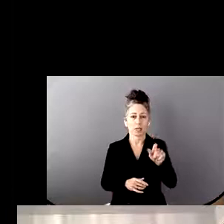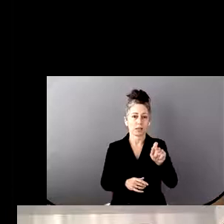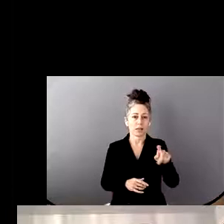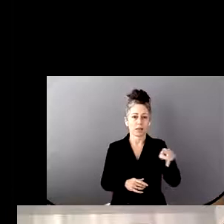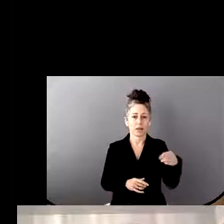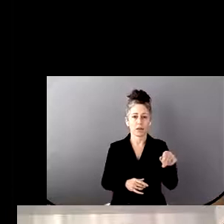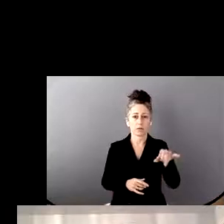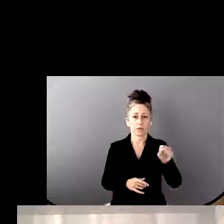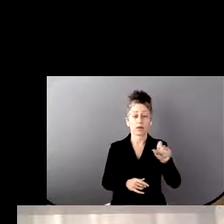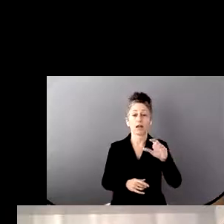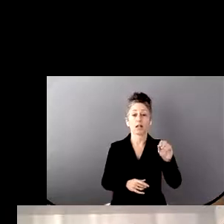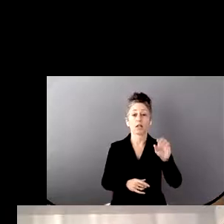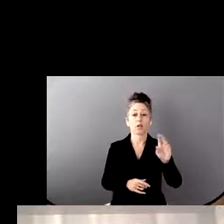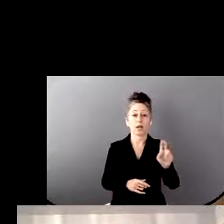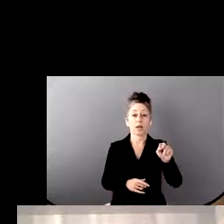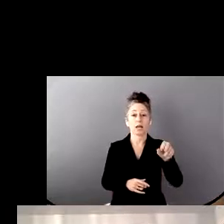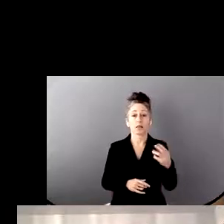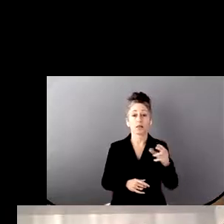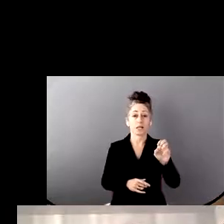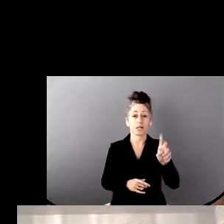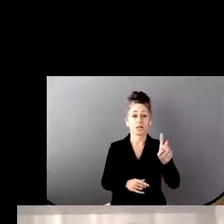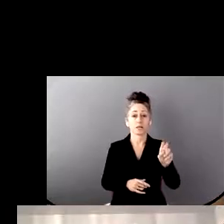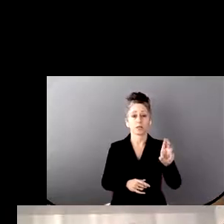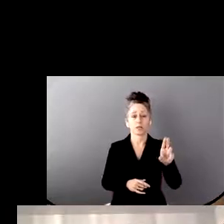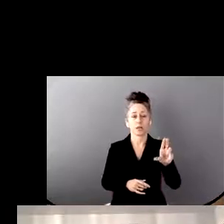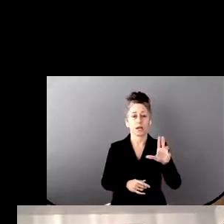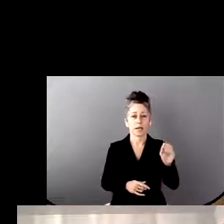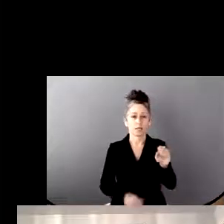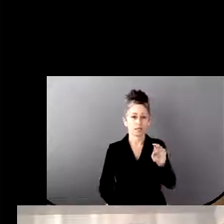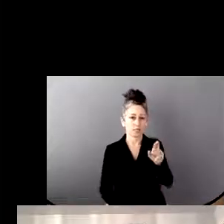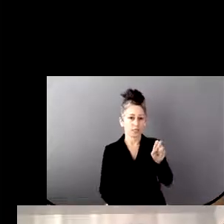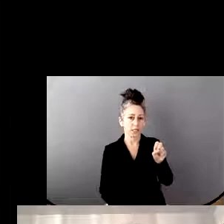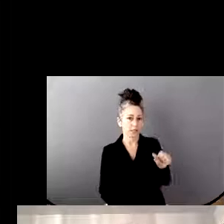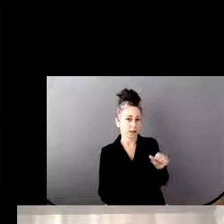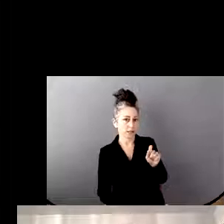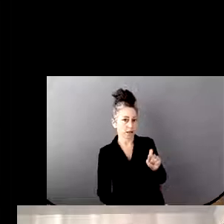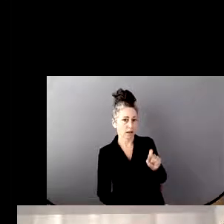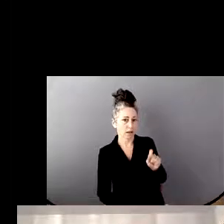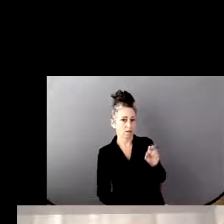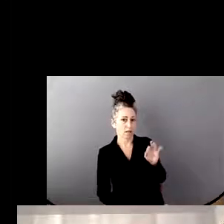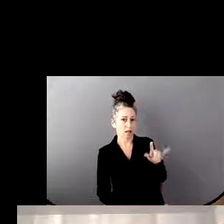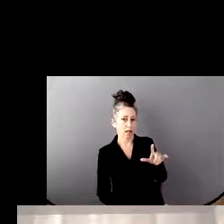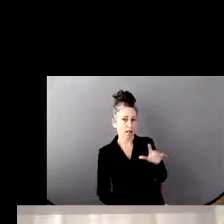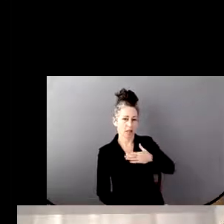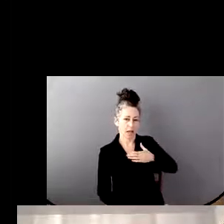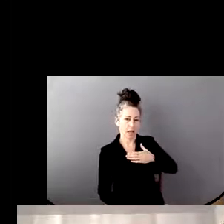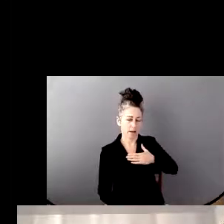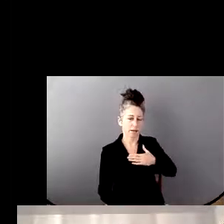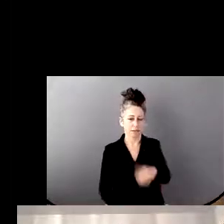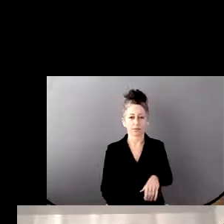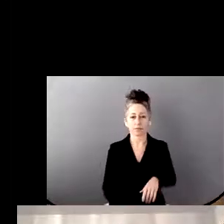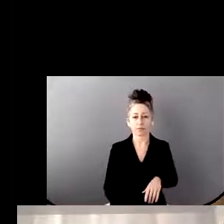kimberly.phillips@unh.edu. I'm Marisa, and my email address is marisa.rafal@unh.edu. and our phone number as well as